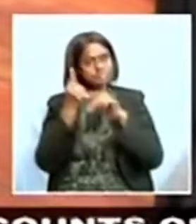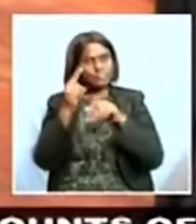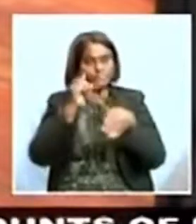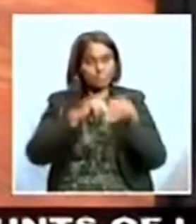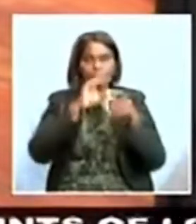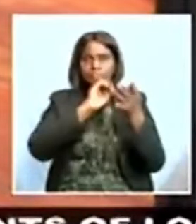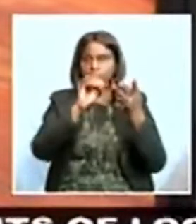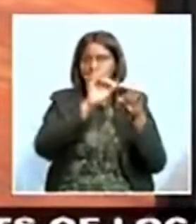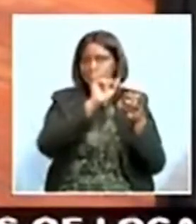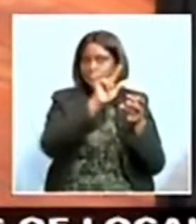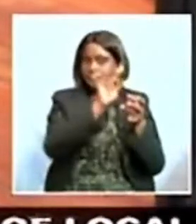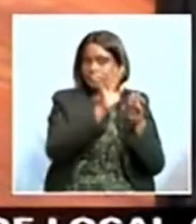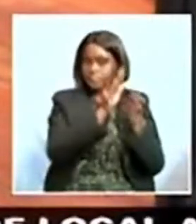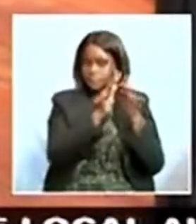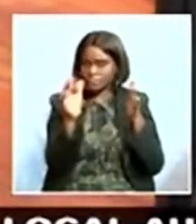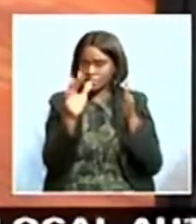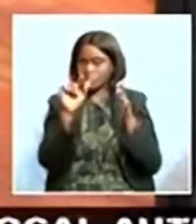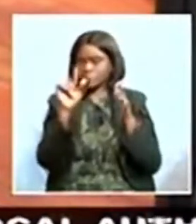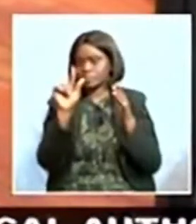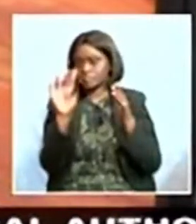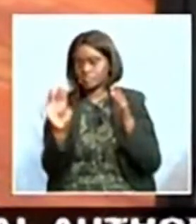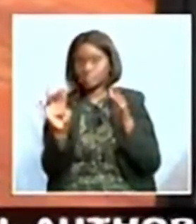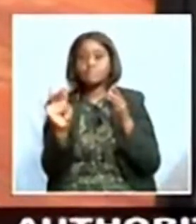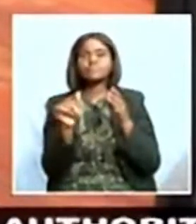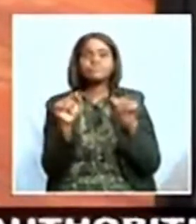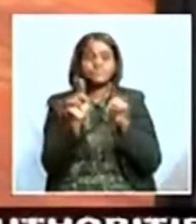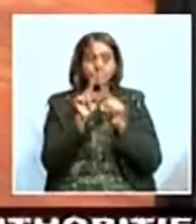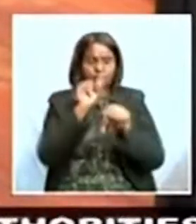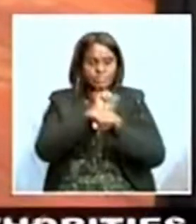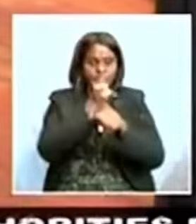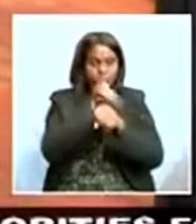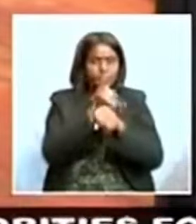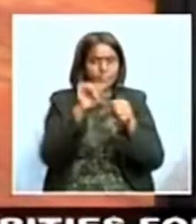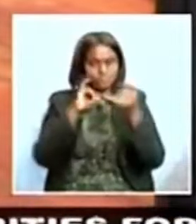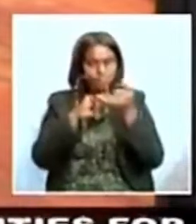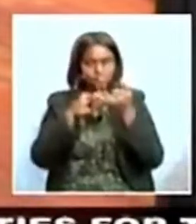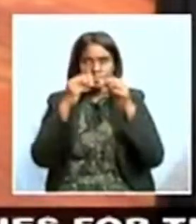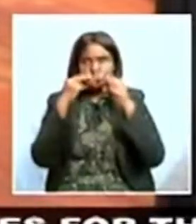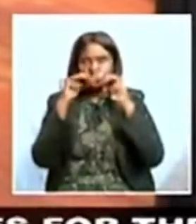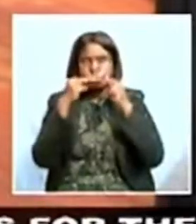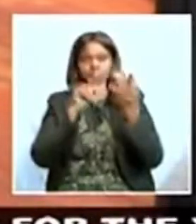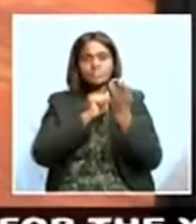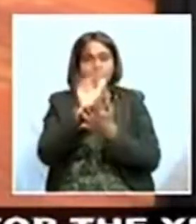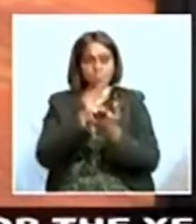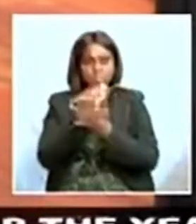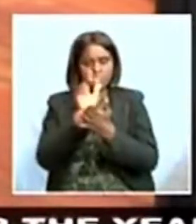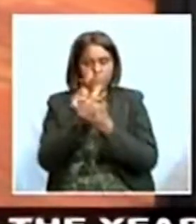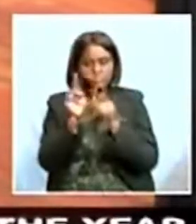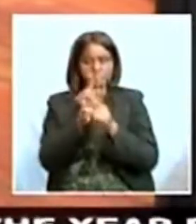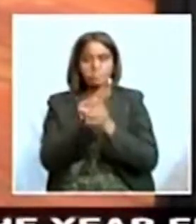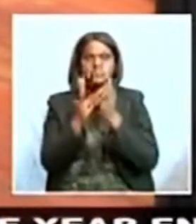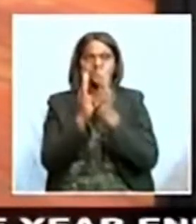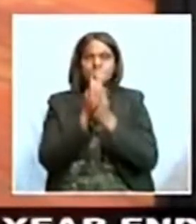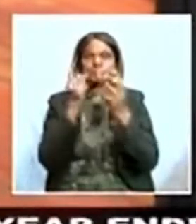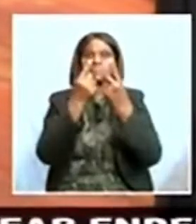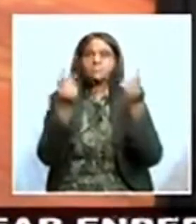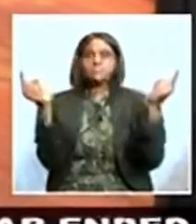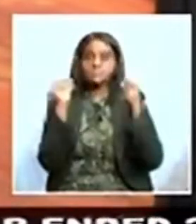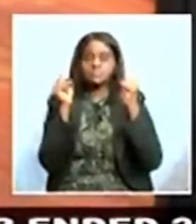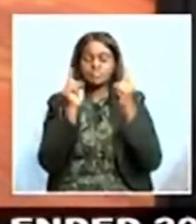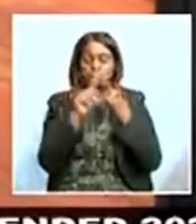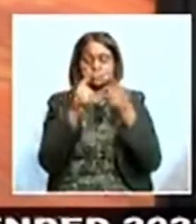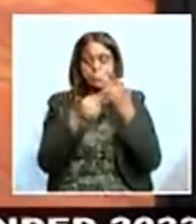October 2024 to December 2024. Intensified social media advertising. Construction of wall fence in order